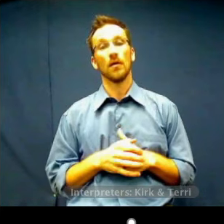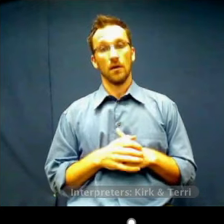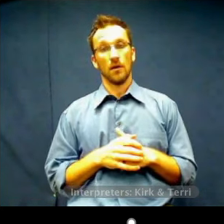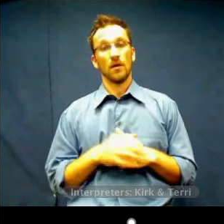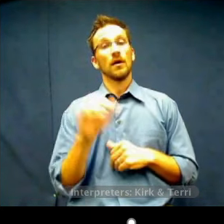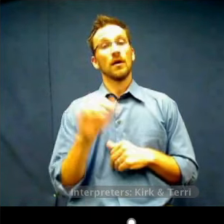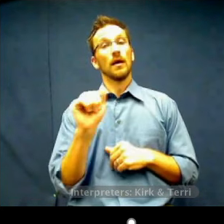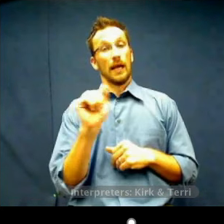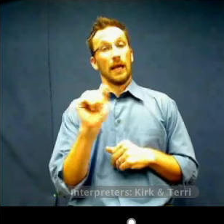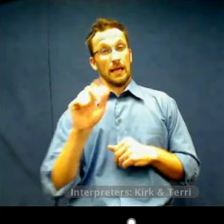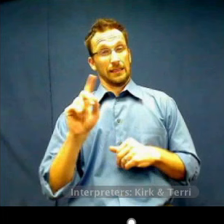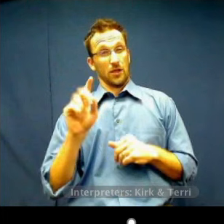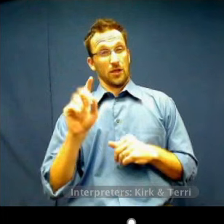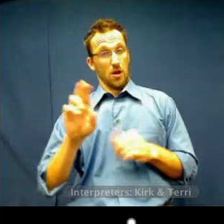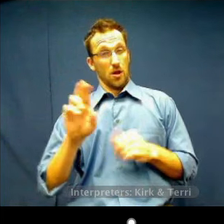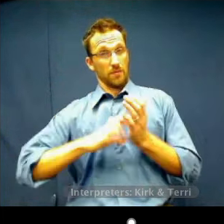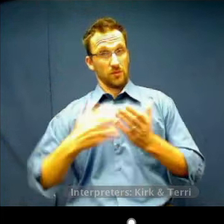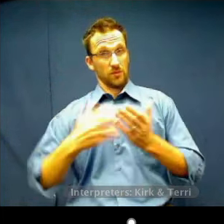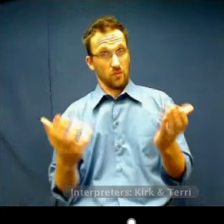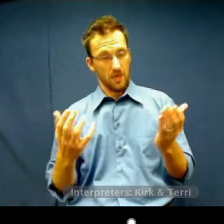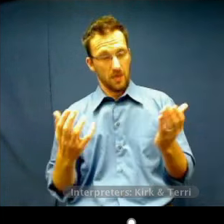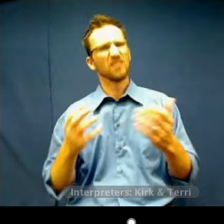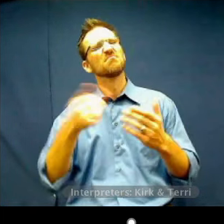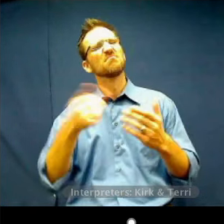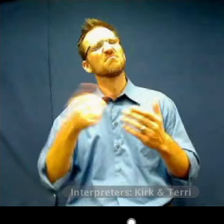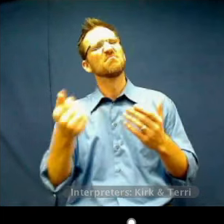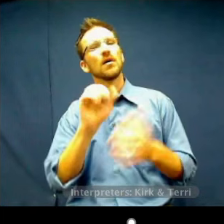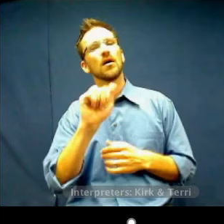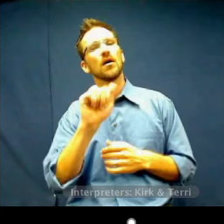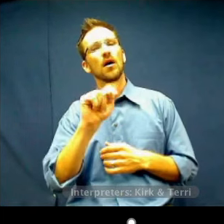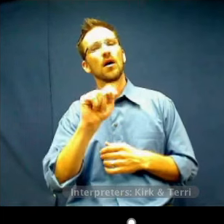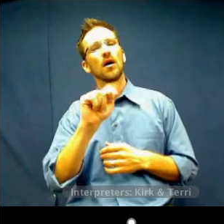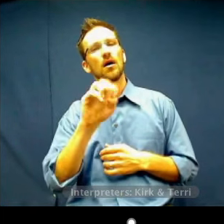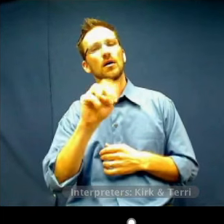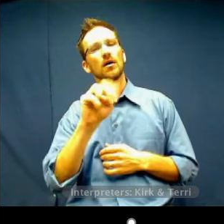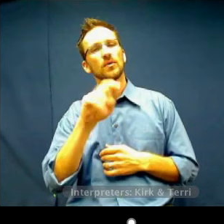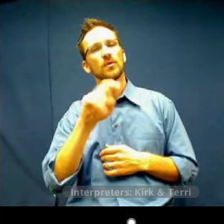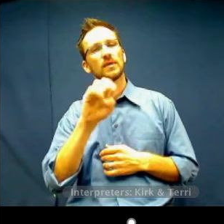ADR is called alternative dispute resolution. There's a lot of different types.